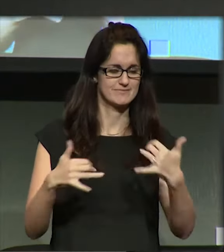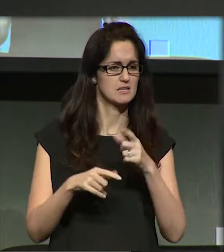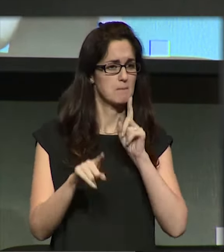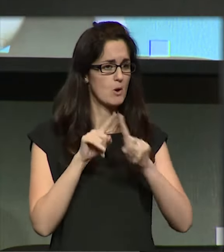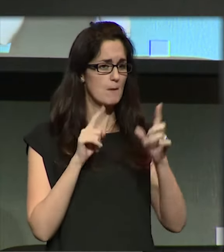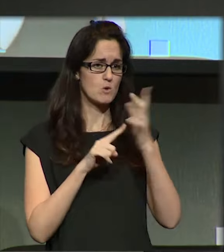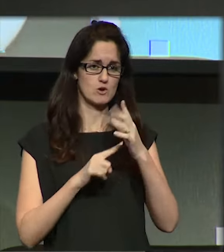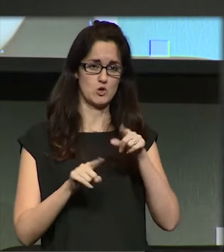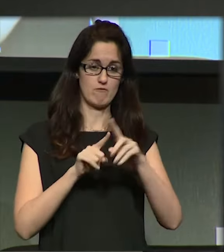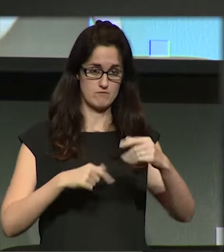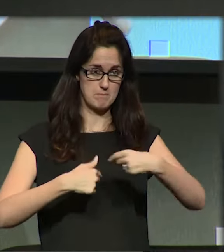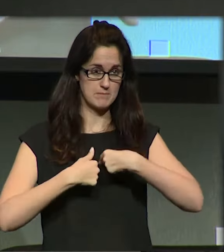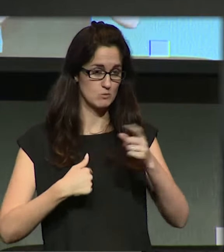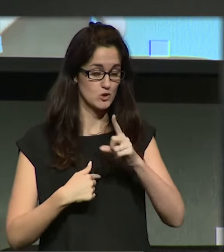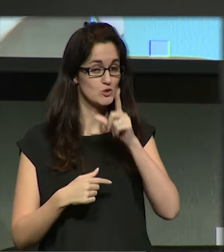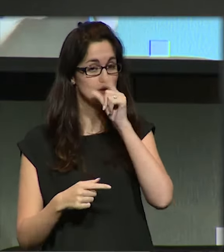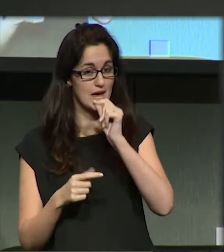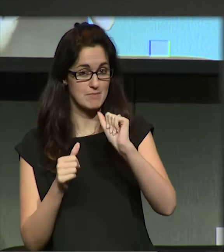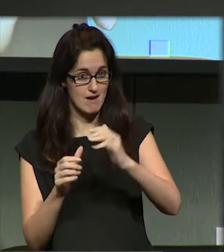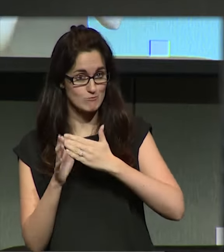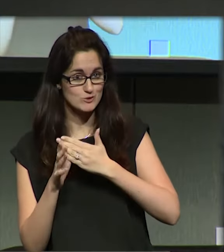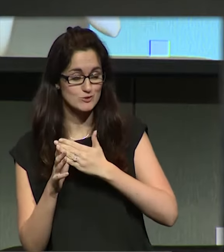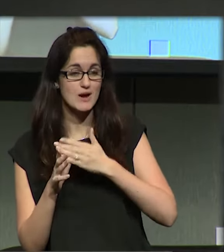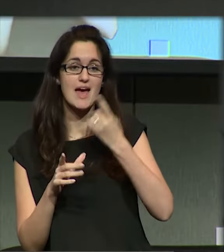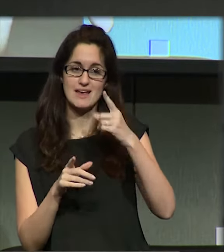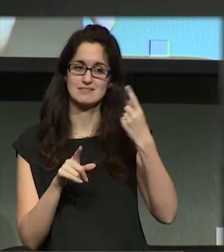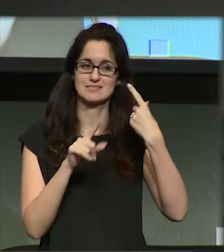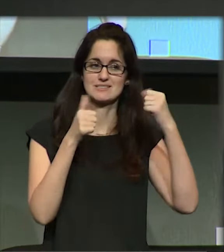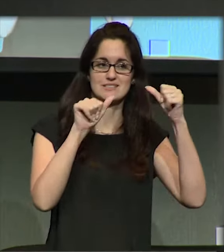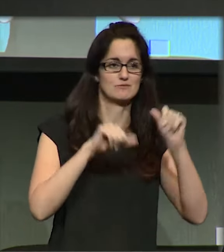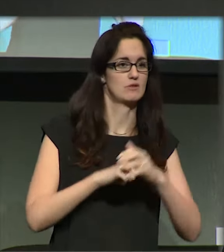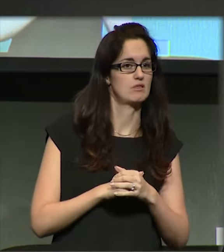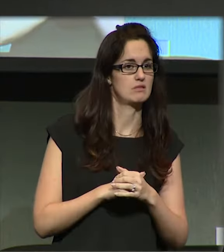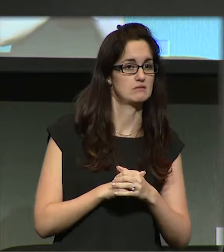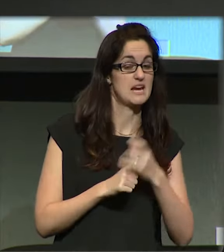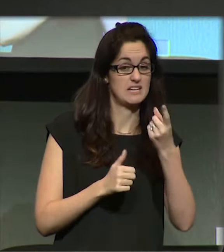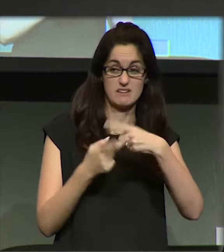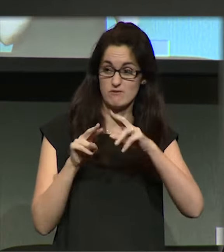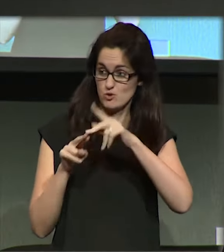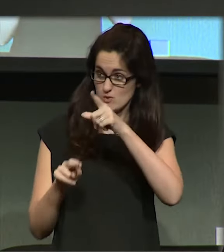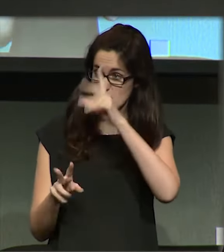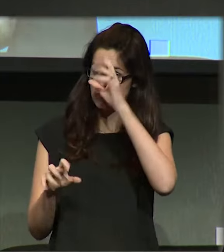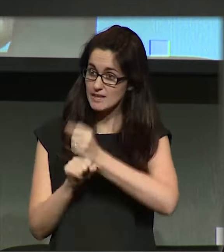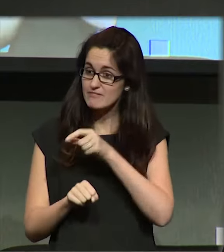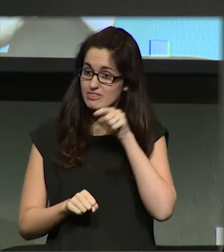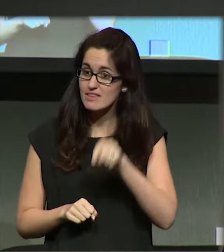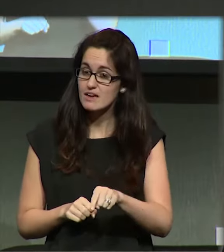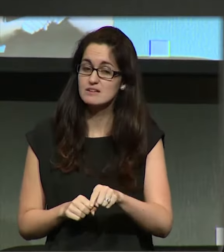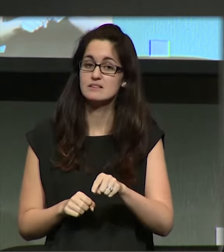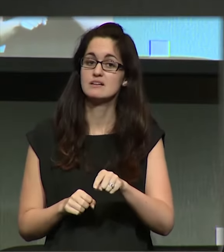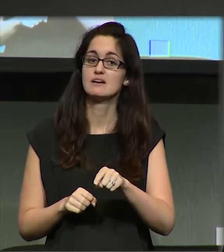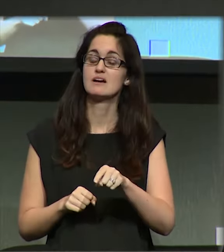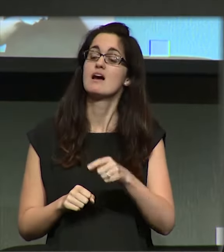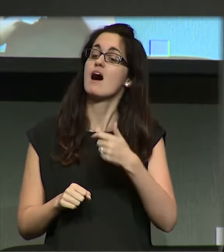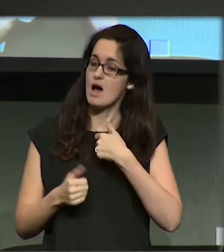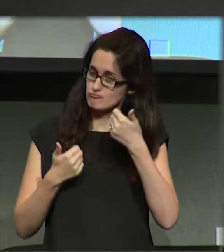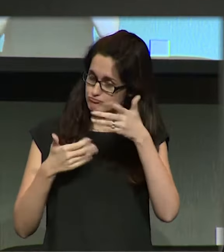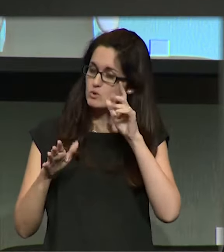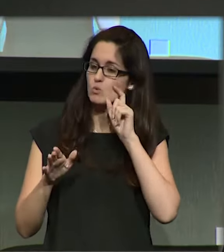is that you can be Aboriginal and you can be successful. And if you're prepared to believe that, then I'm prepared to work